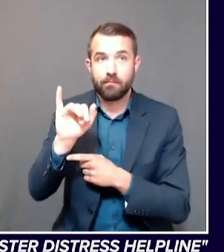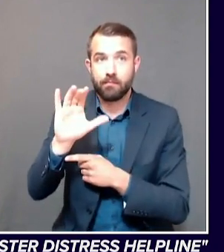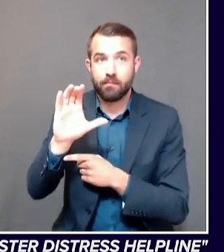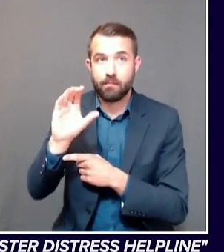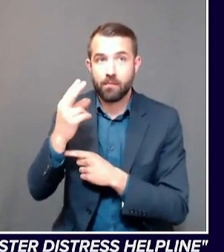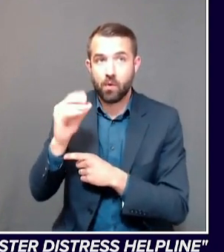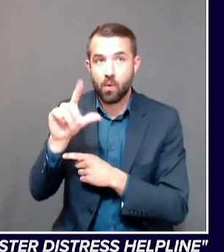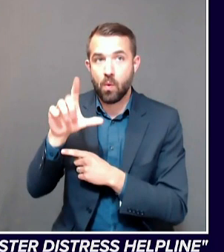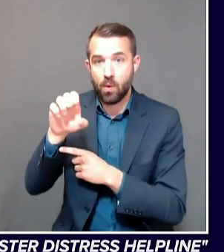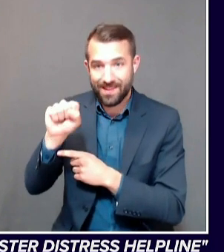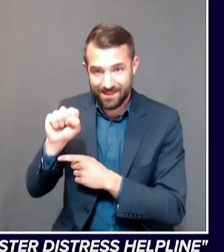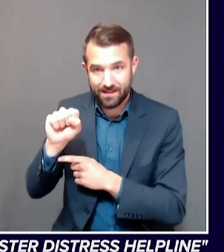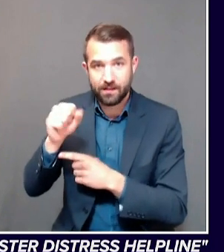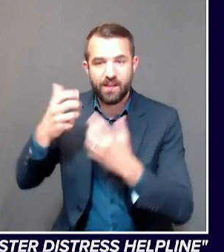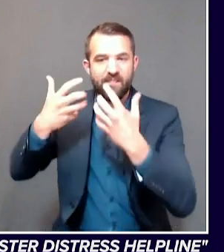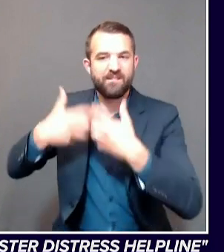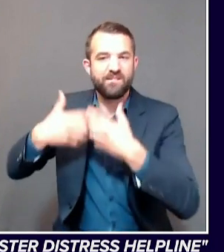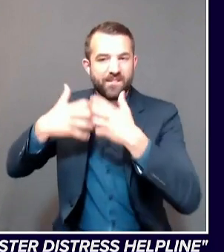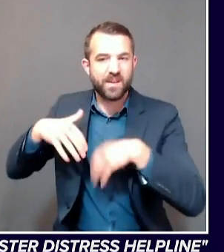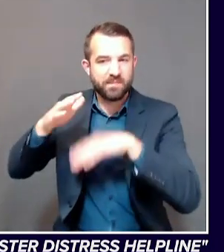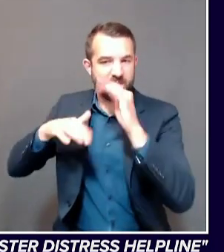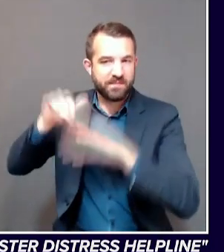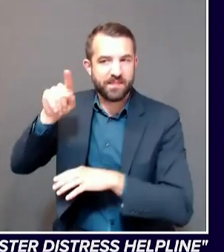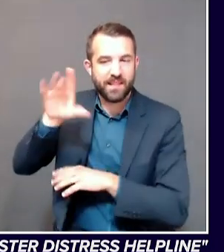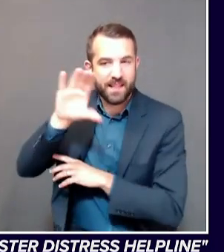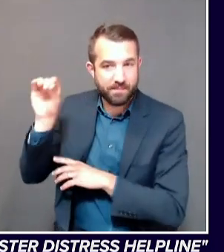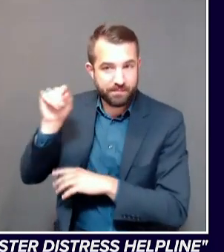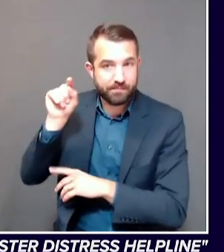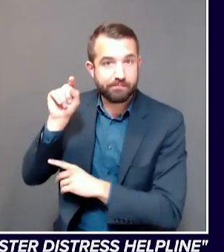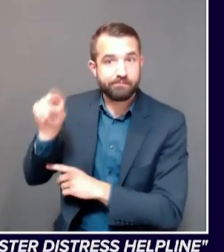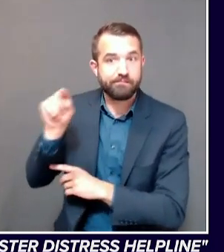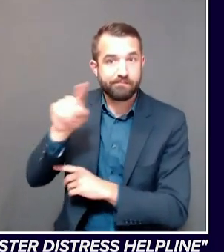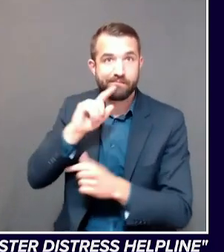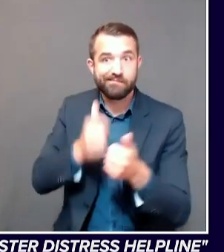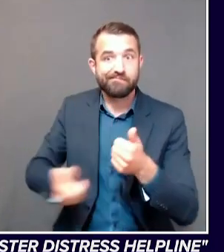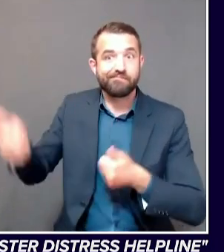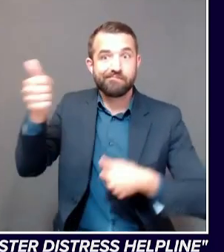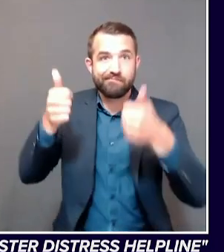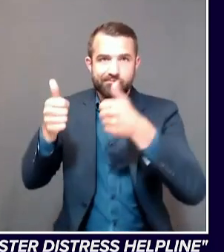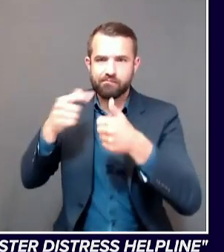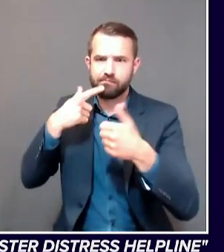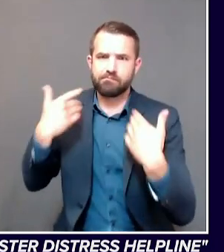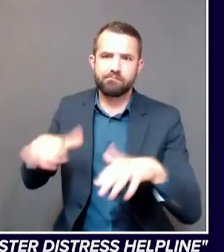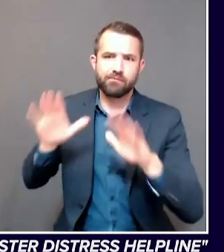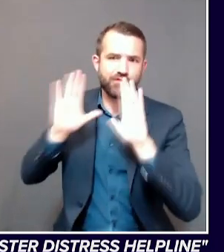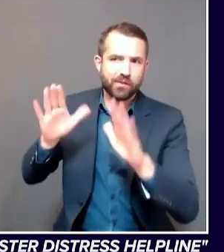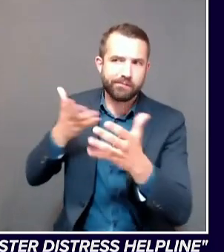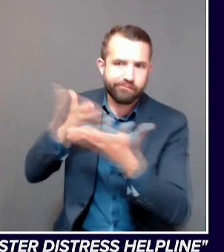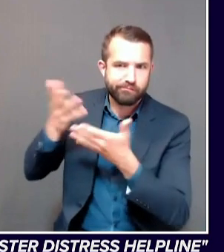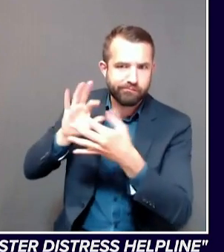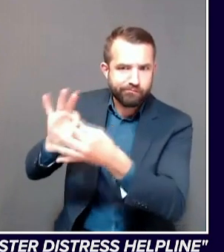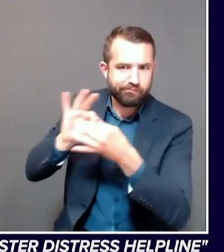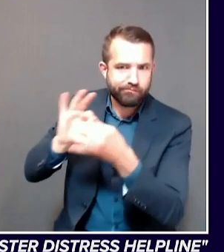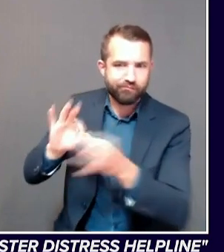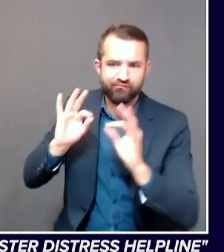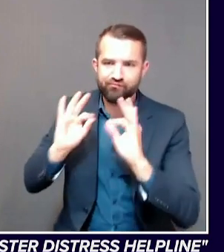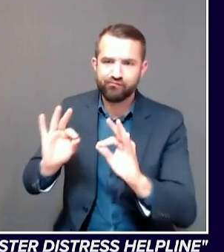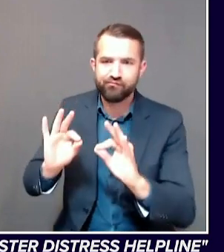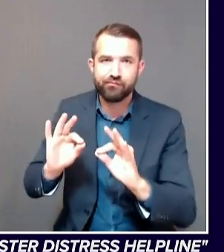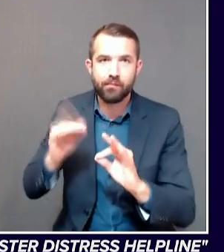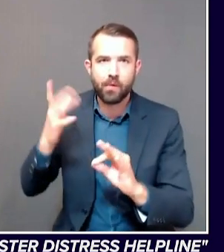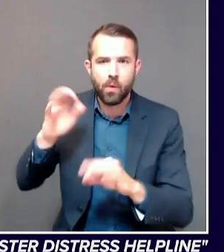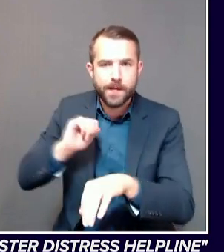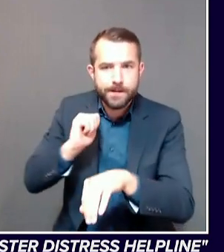Manufacturing. We have had a number of productive conversations with the management there, and they're in the process of arranging and undertaking